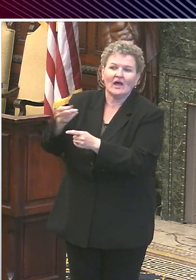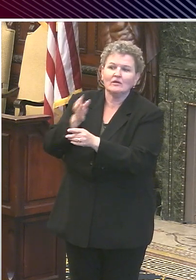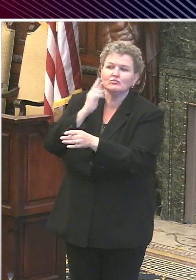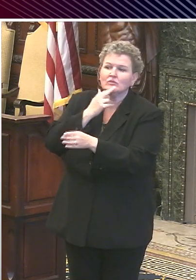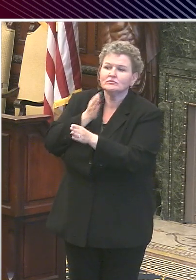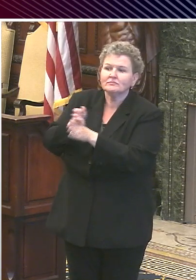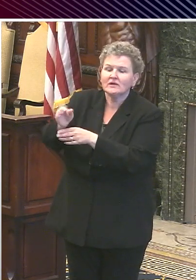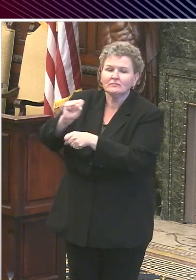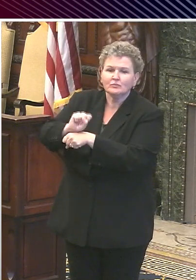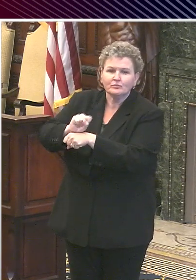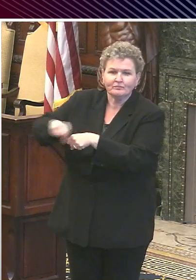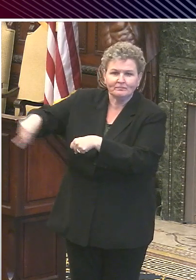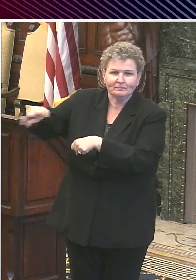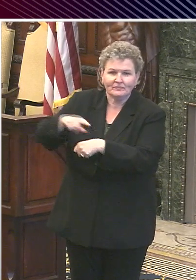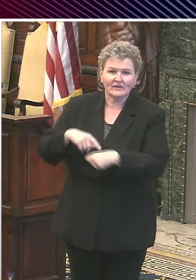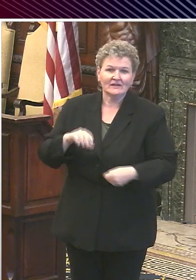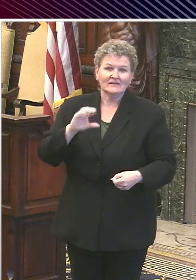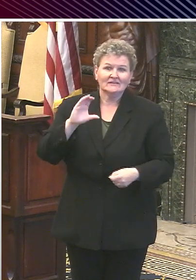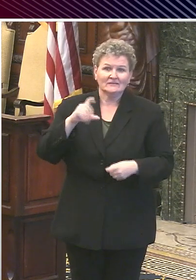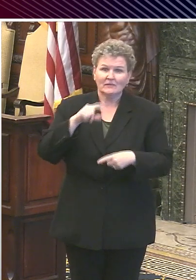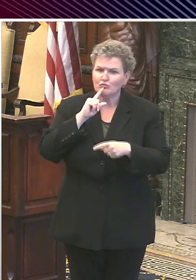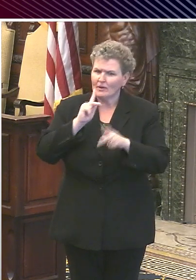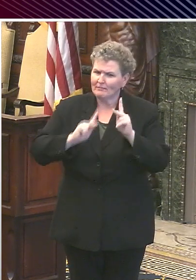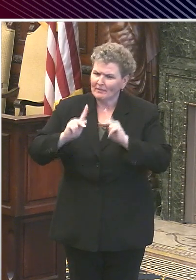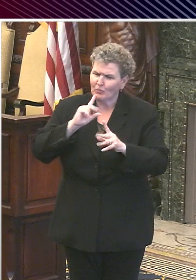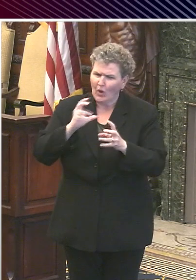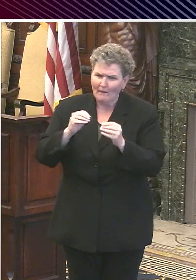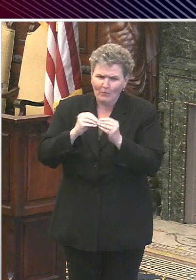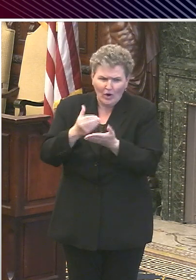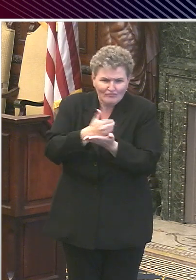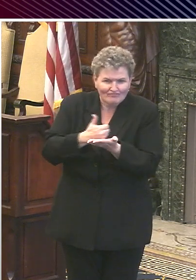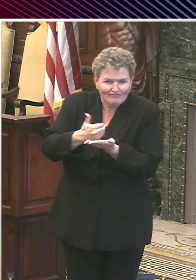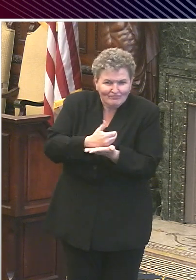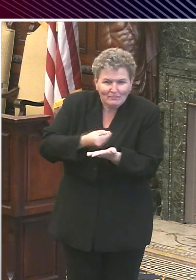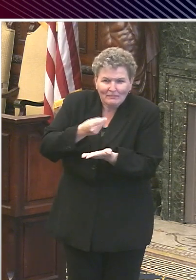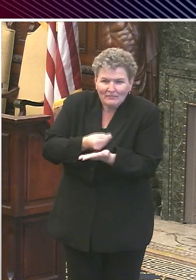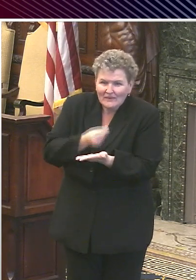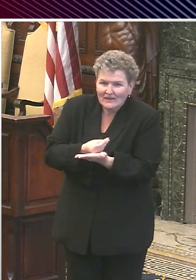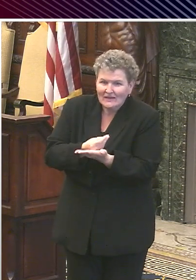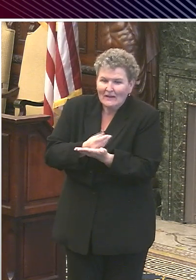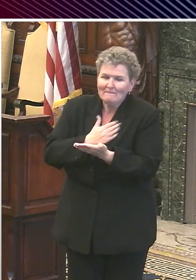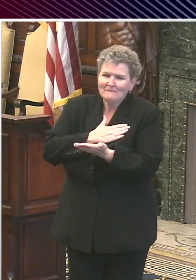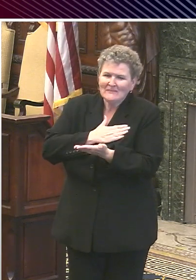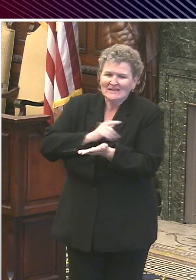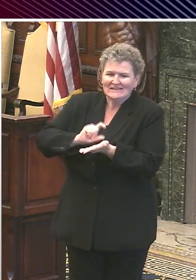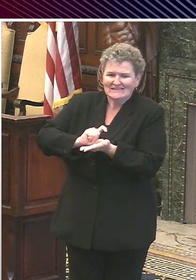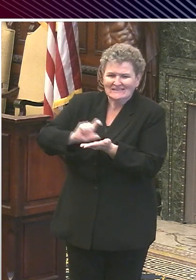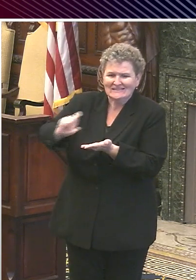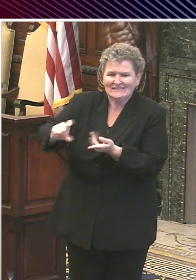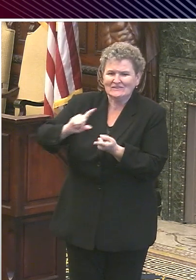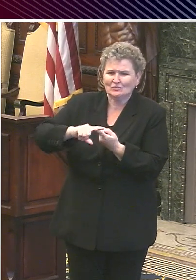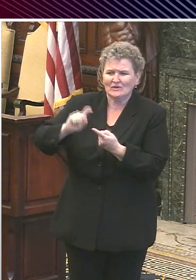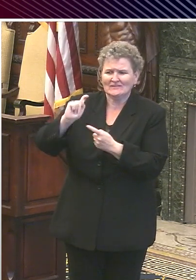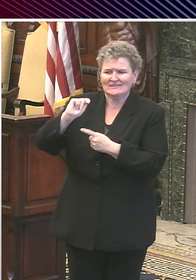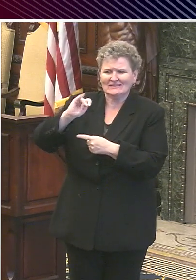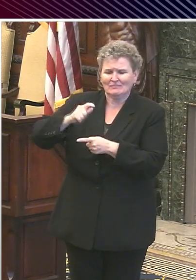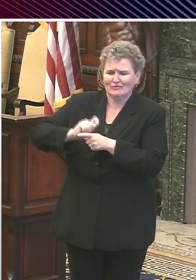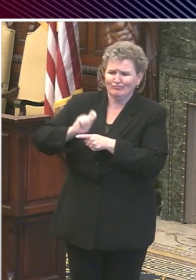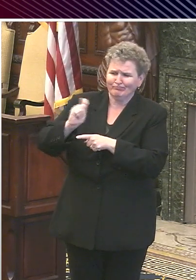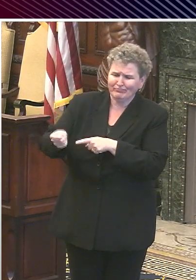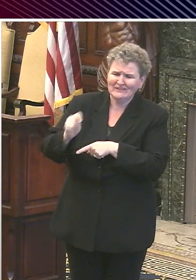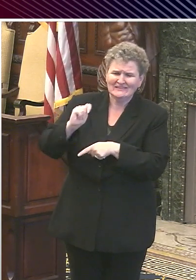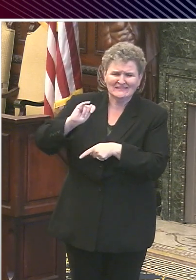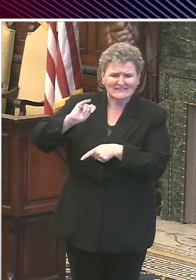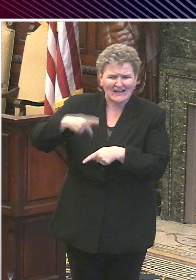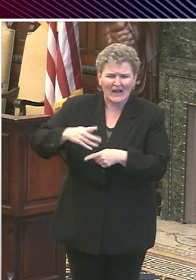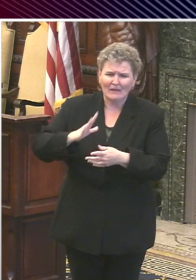of waitstaff and additional revenue to them will also be welcome. So remember to treat your waitstaff well and be polite to them.